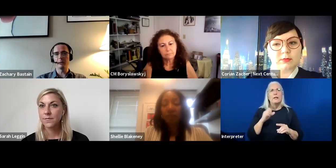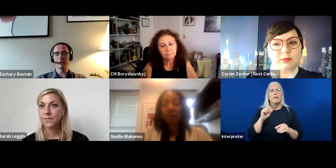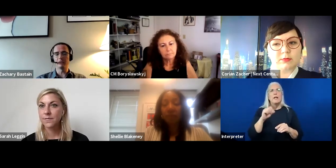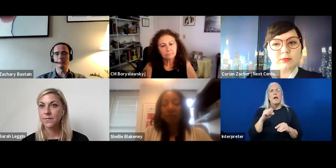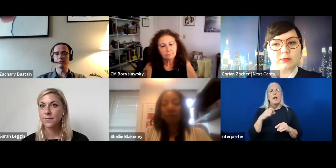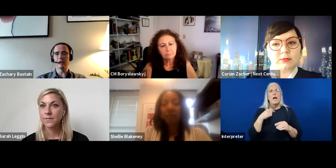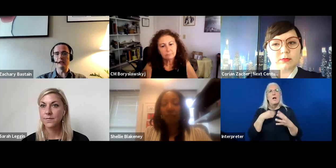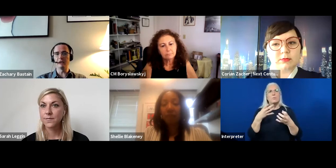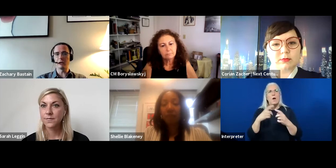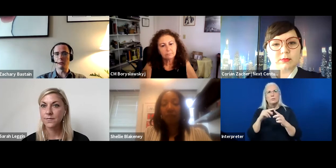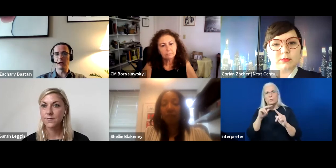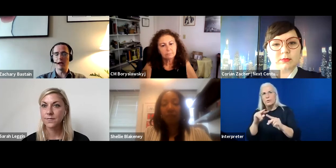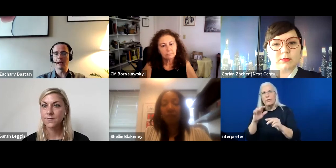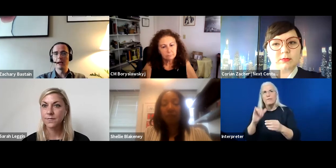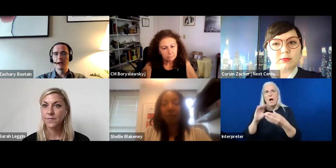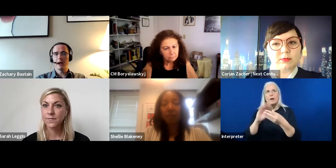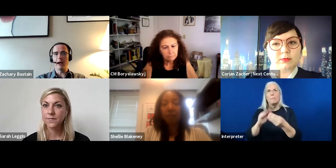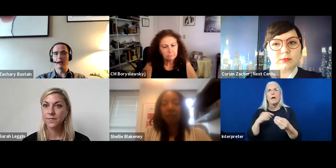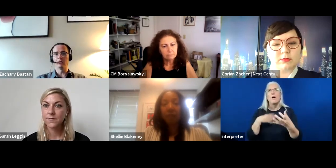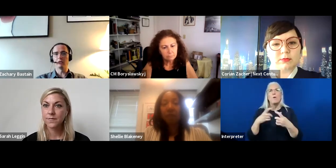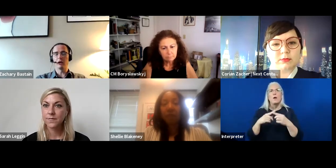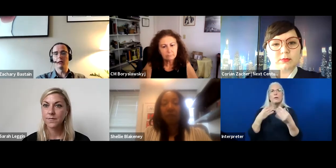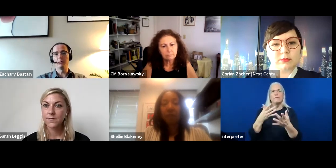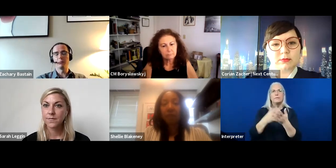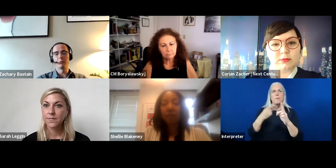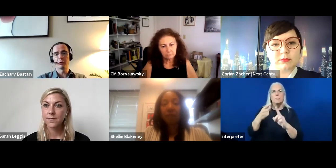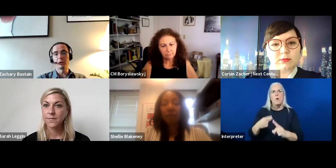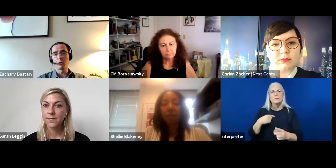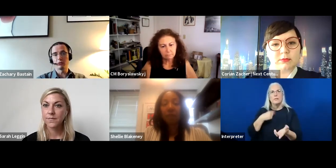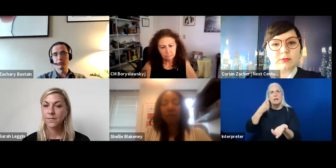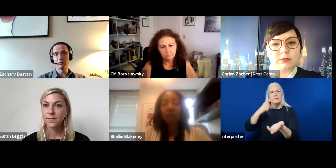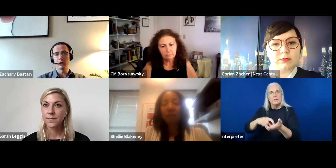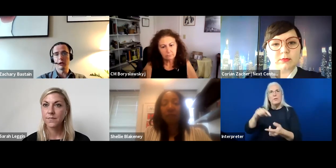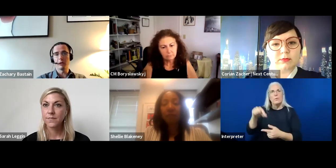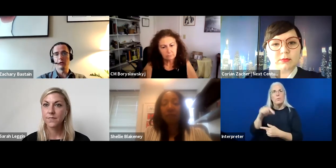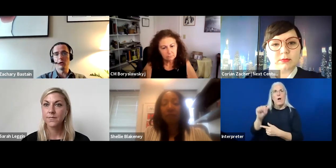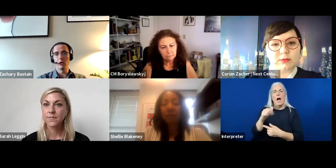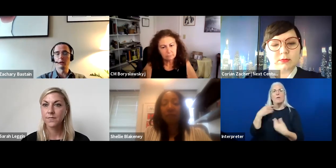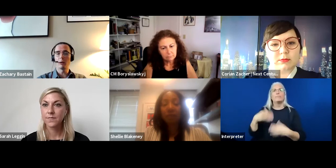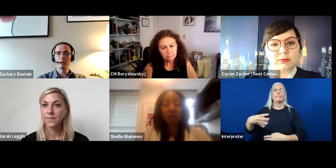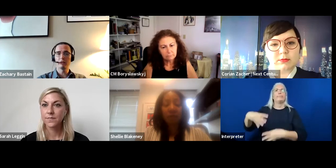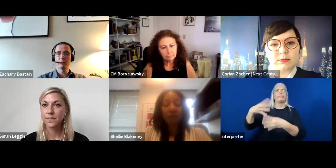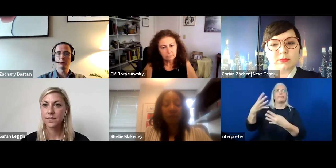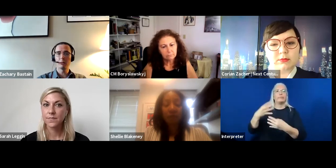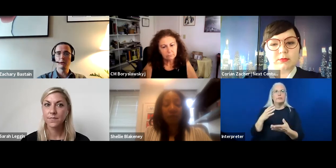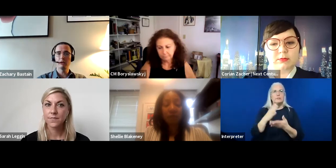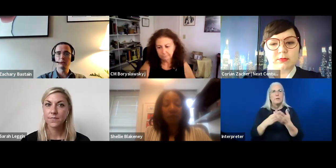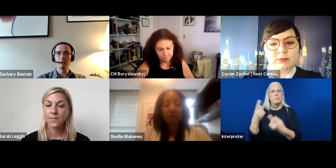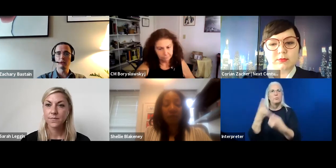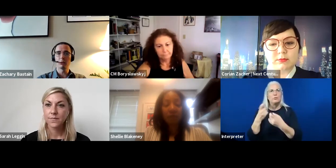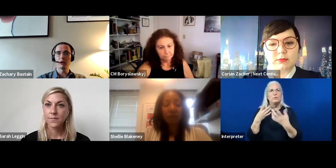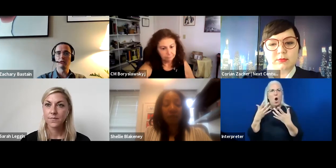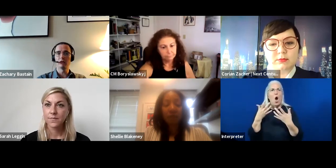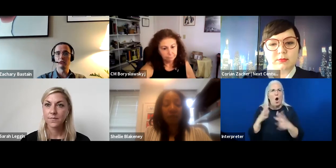points in there because I'm seeing in the Q&A and from some of the questions that have already come in on questions of affordability.